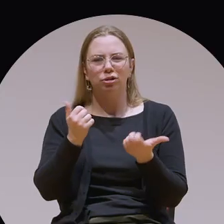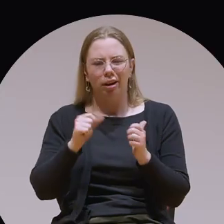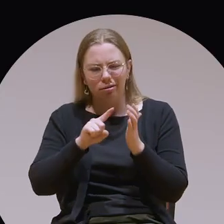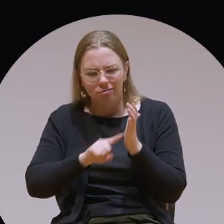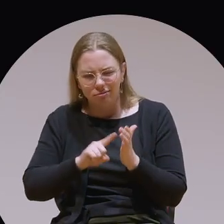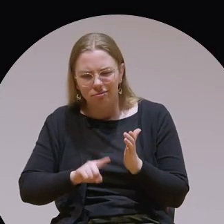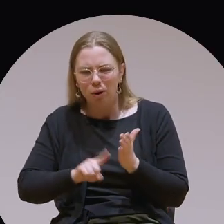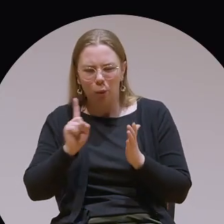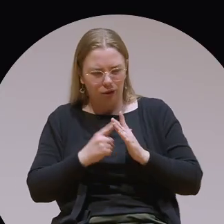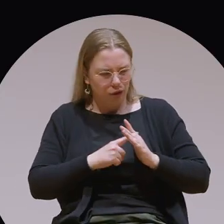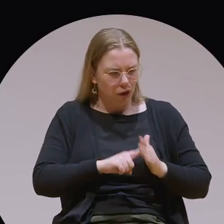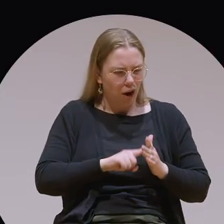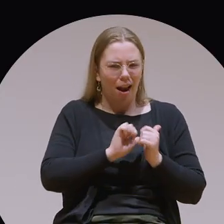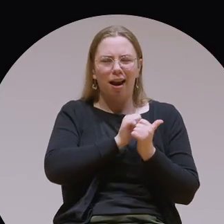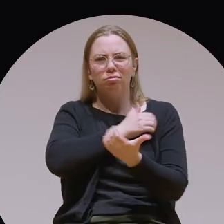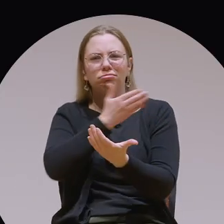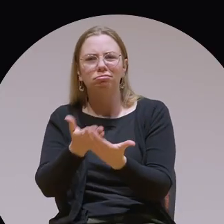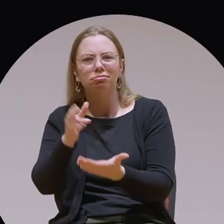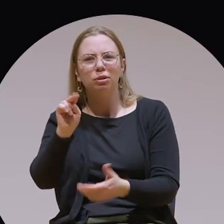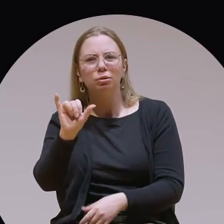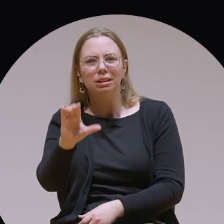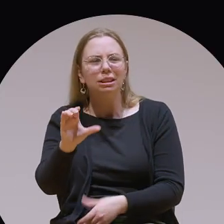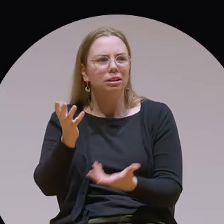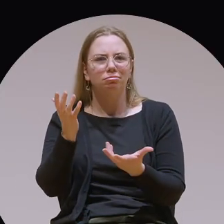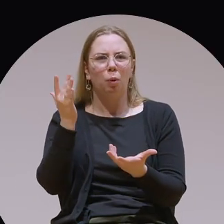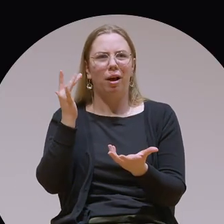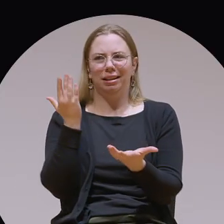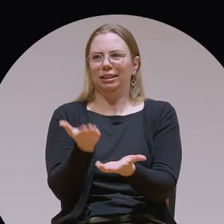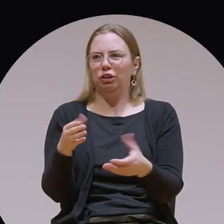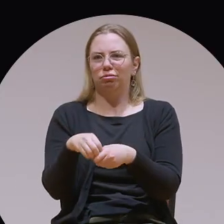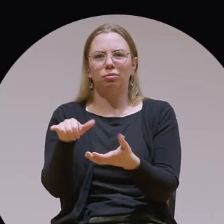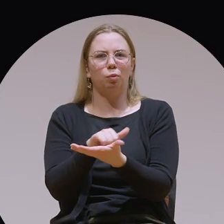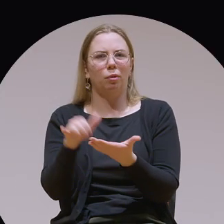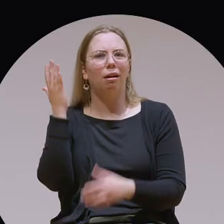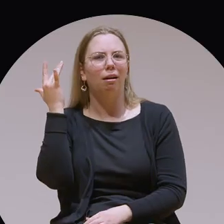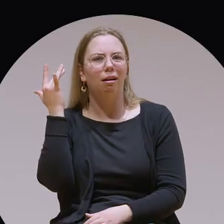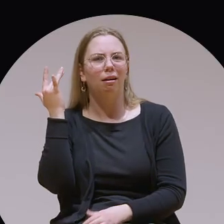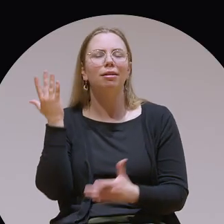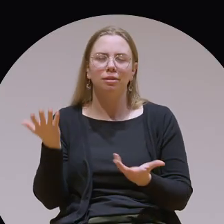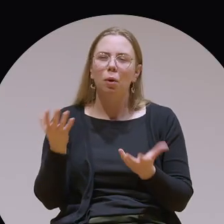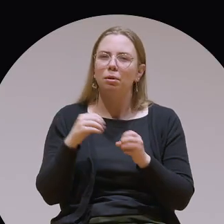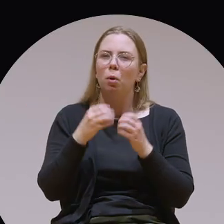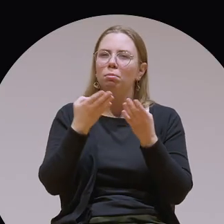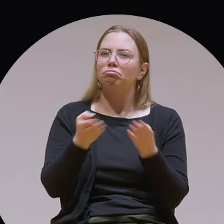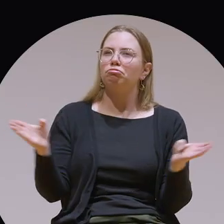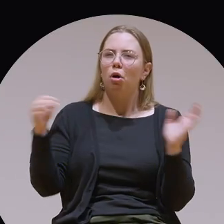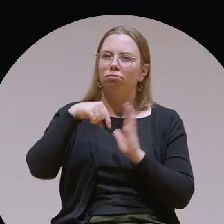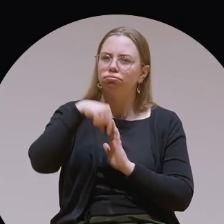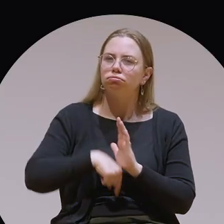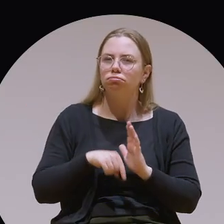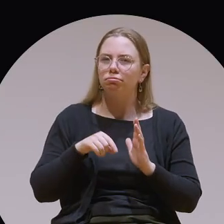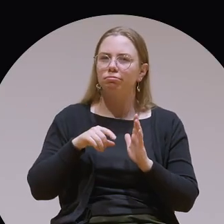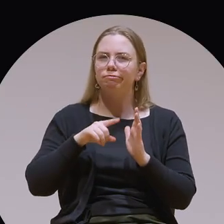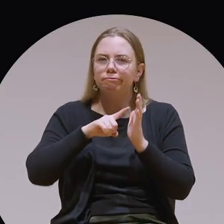New York City, and why it's in New York today, and why it should be in New York today. So it's a much wider issue. And